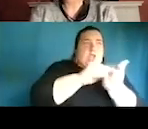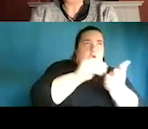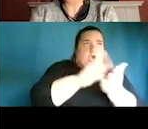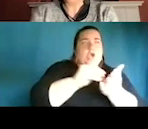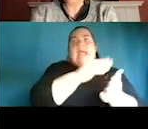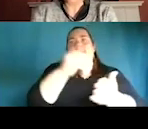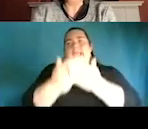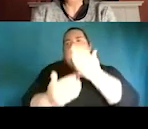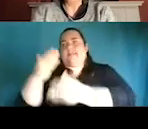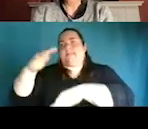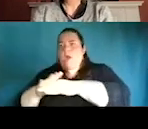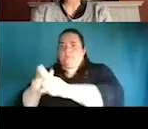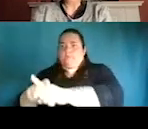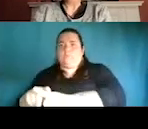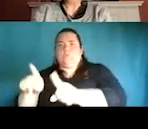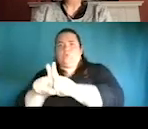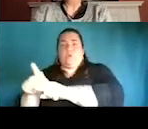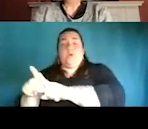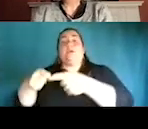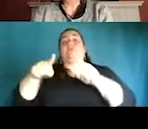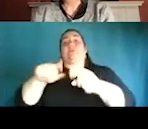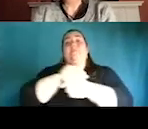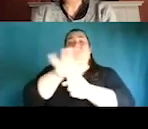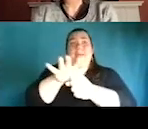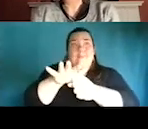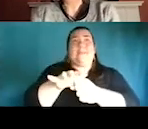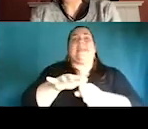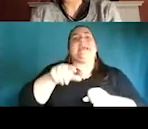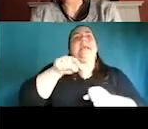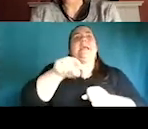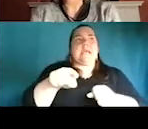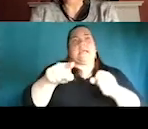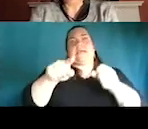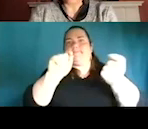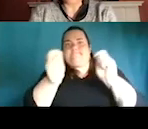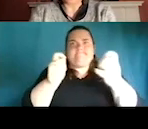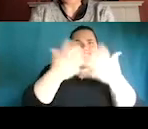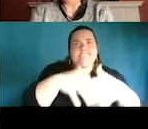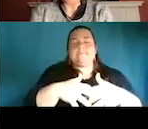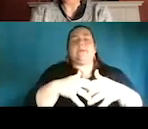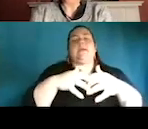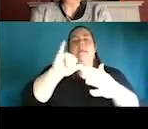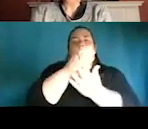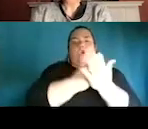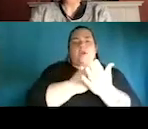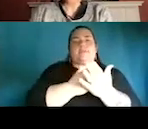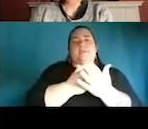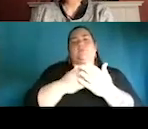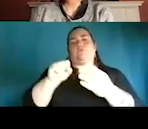hands-on class yet again to support students in their development of a proposal in the style of design engineering.